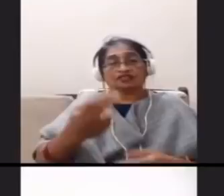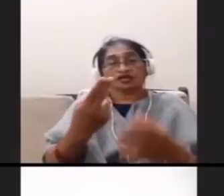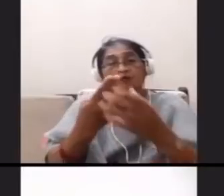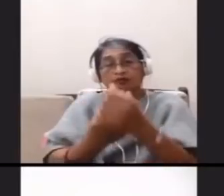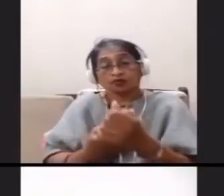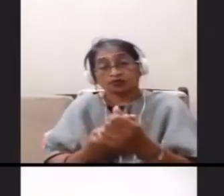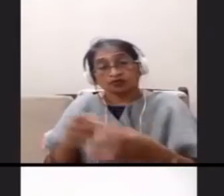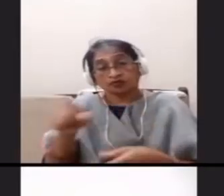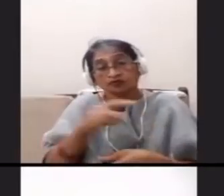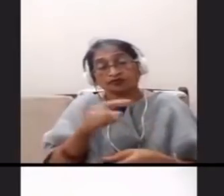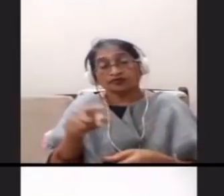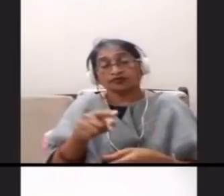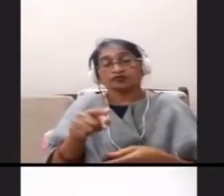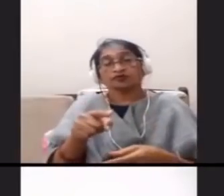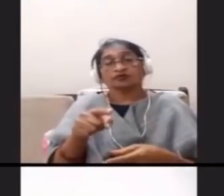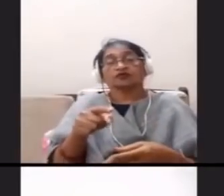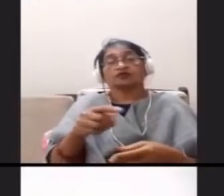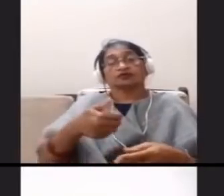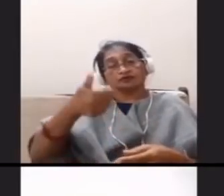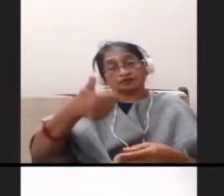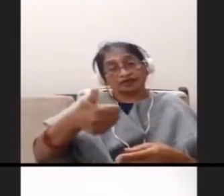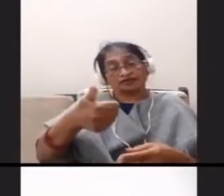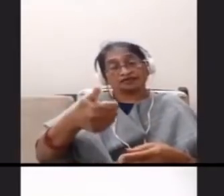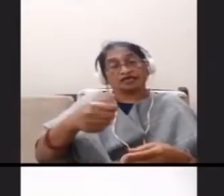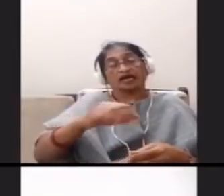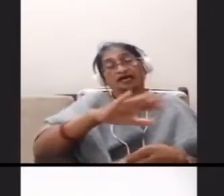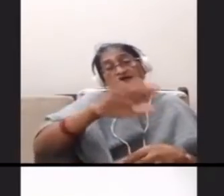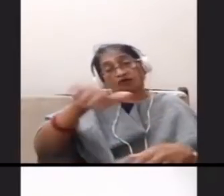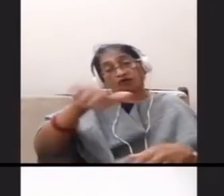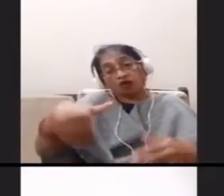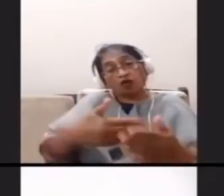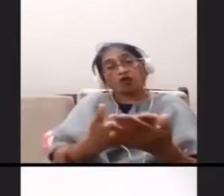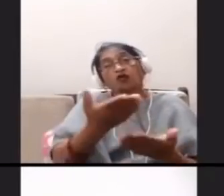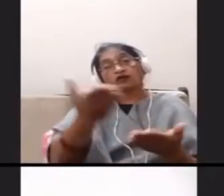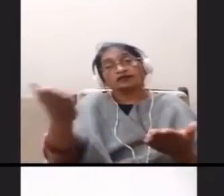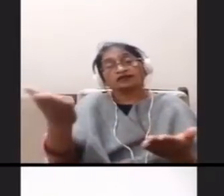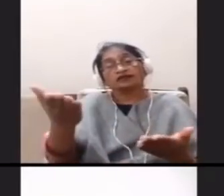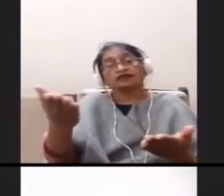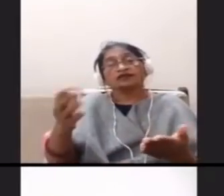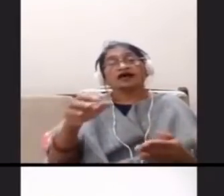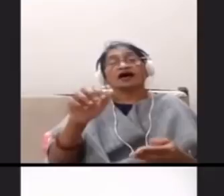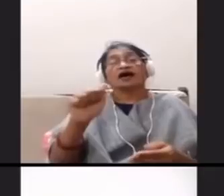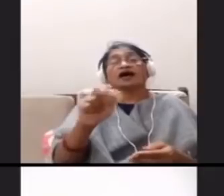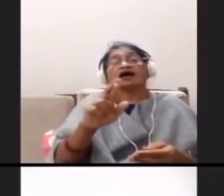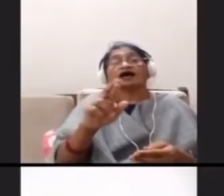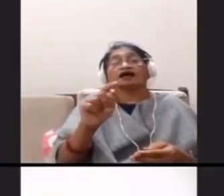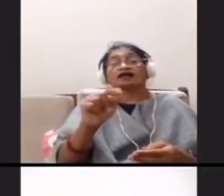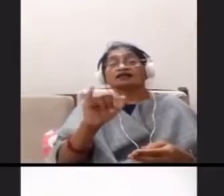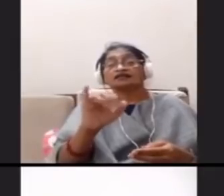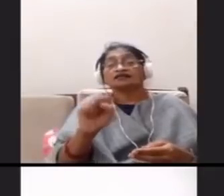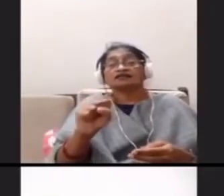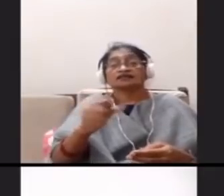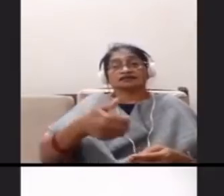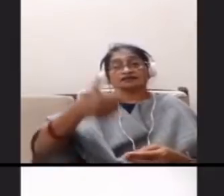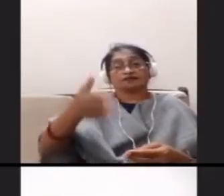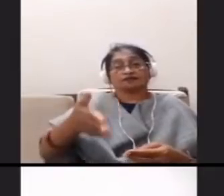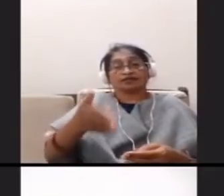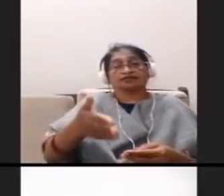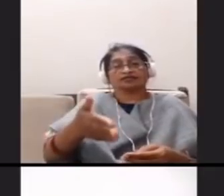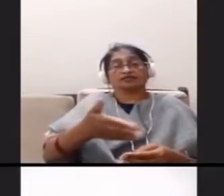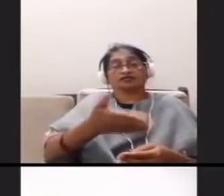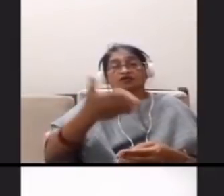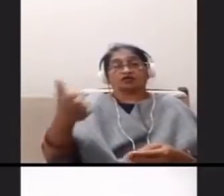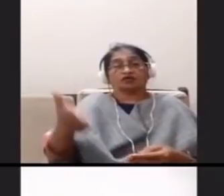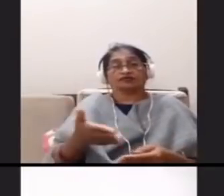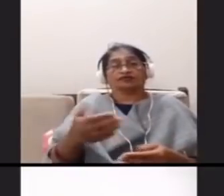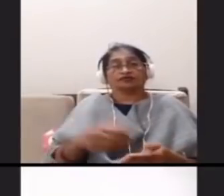the artists the very best. And may this festival create the kind of impact that you people